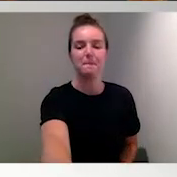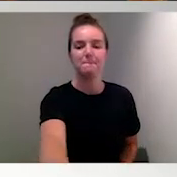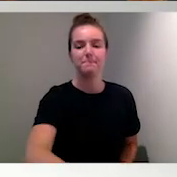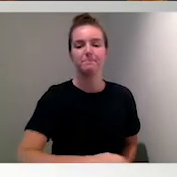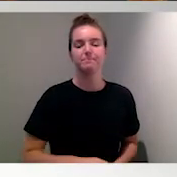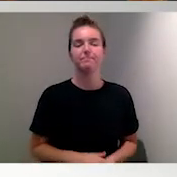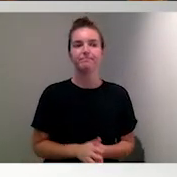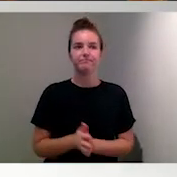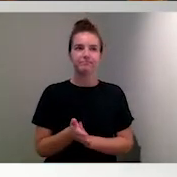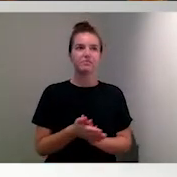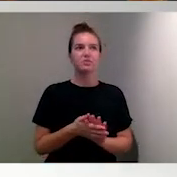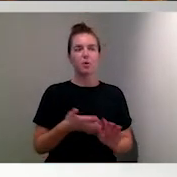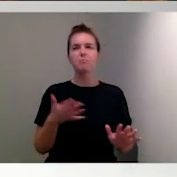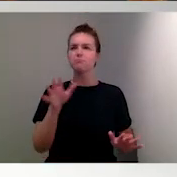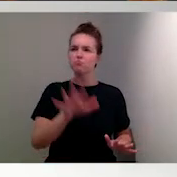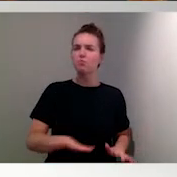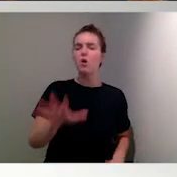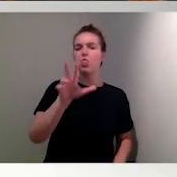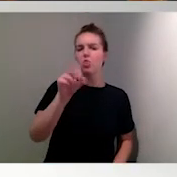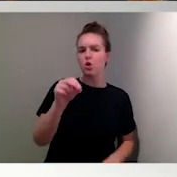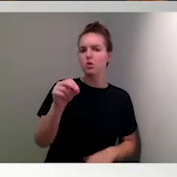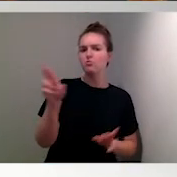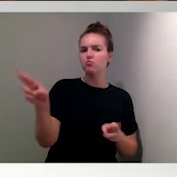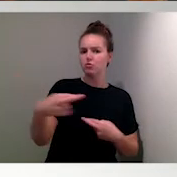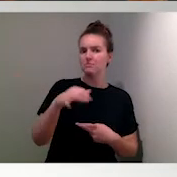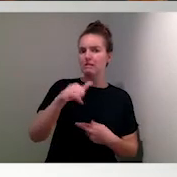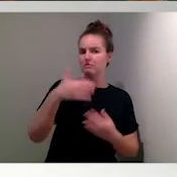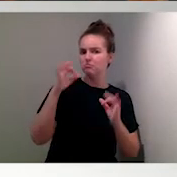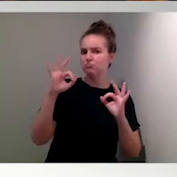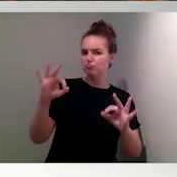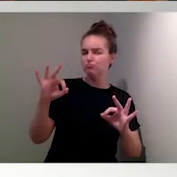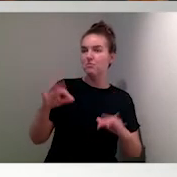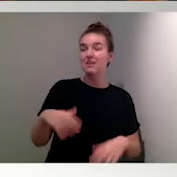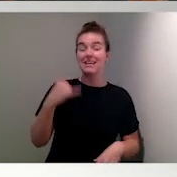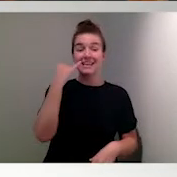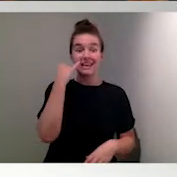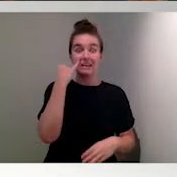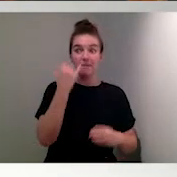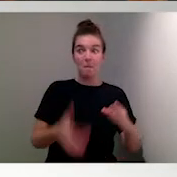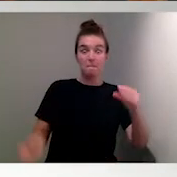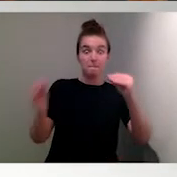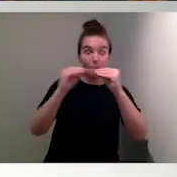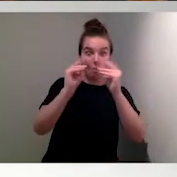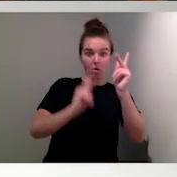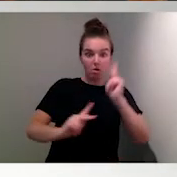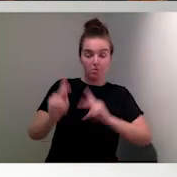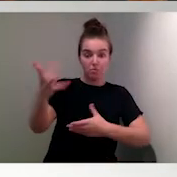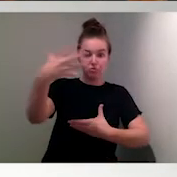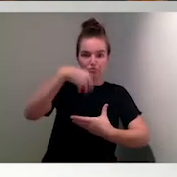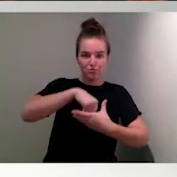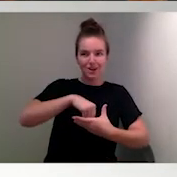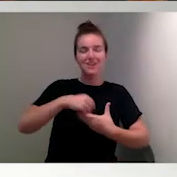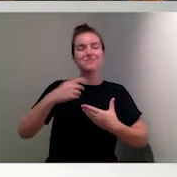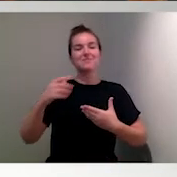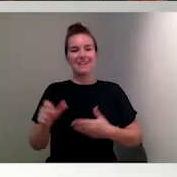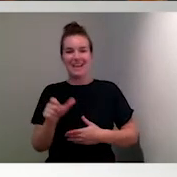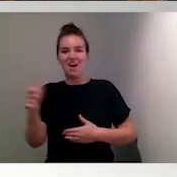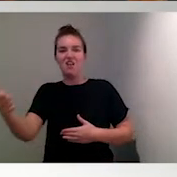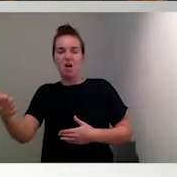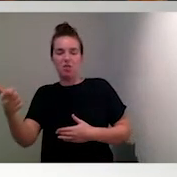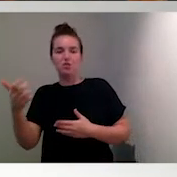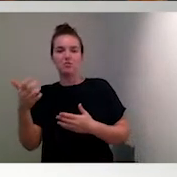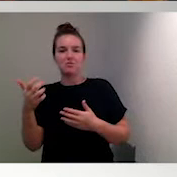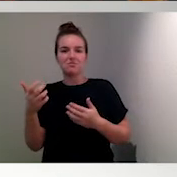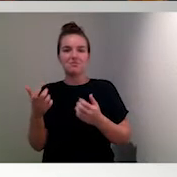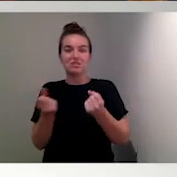If we have more than that, we'll have to bring a second room of support staff so that we have 2 extra rooms of support staff. So the group